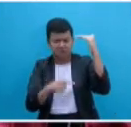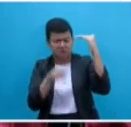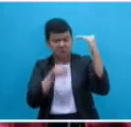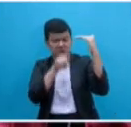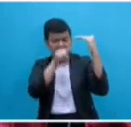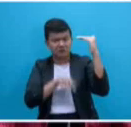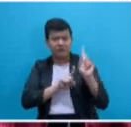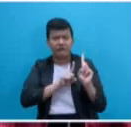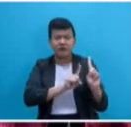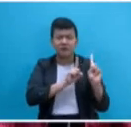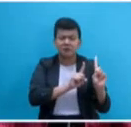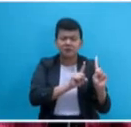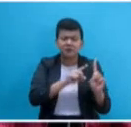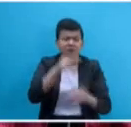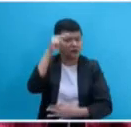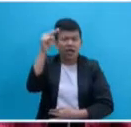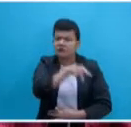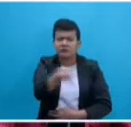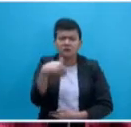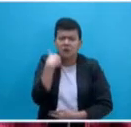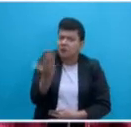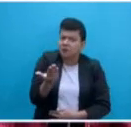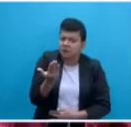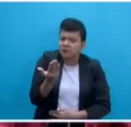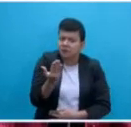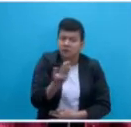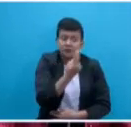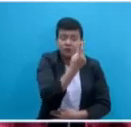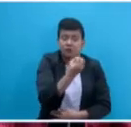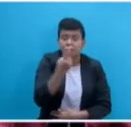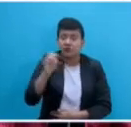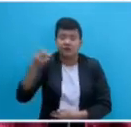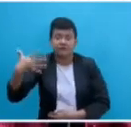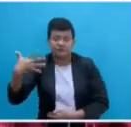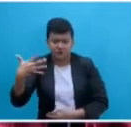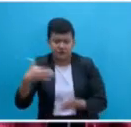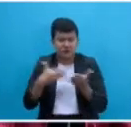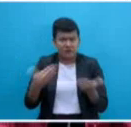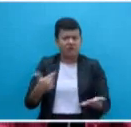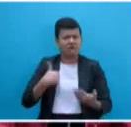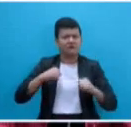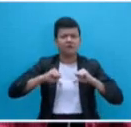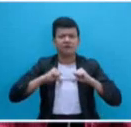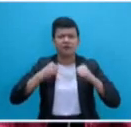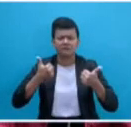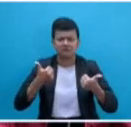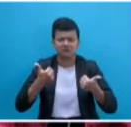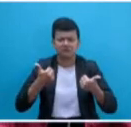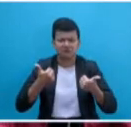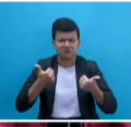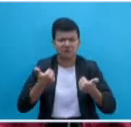of our 2014 general election. I have watched with growing pride as that excitement has produced higher